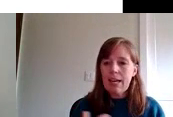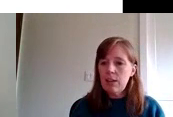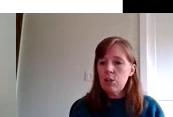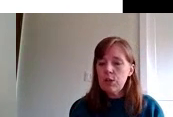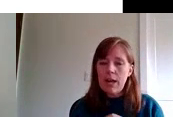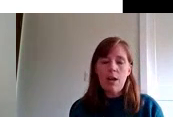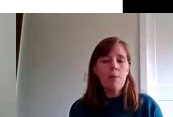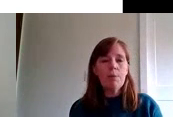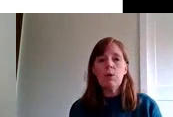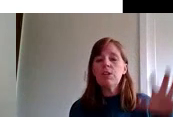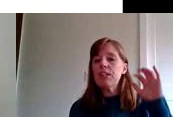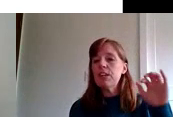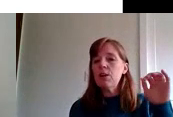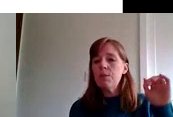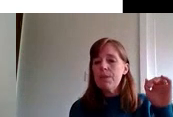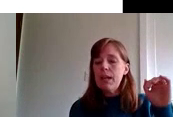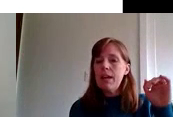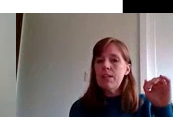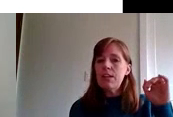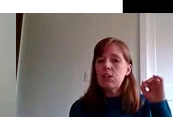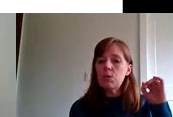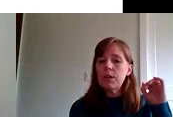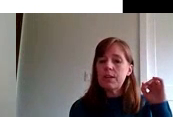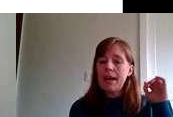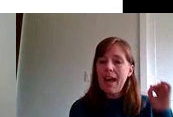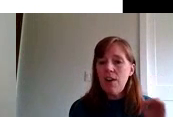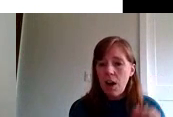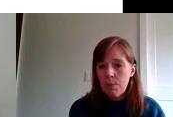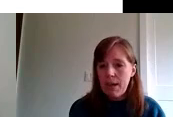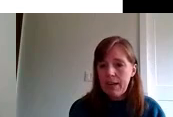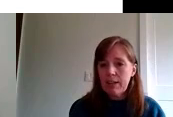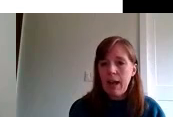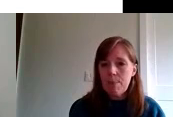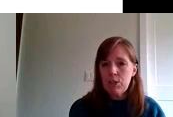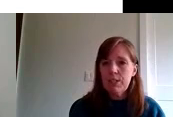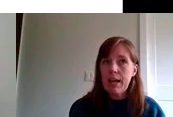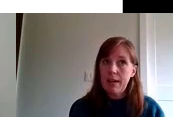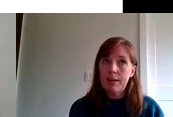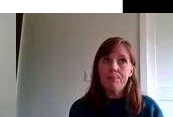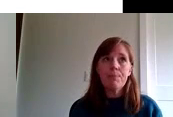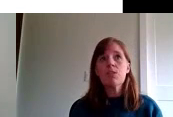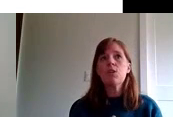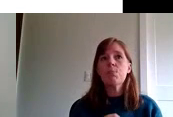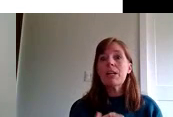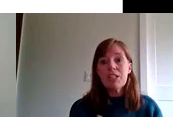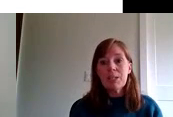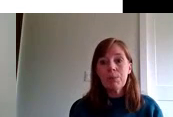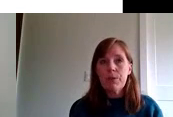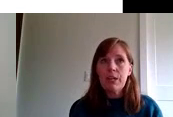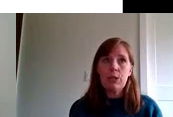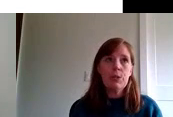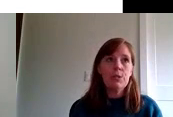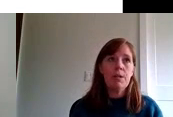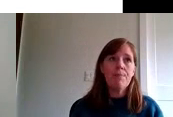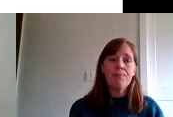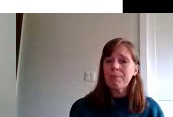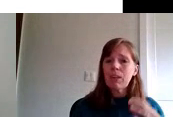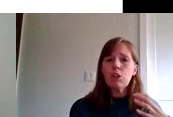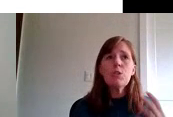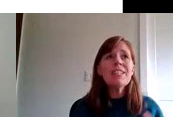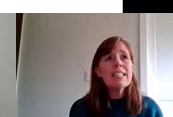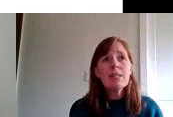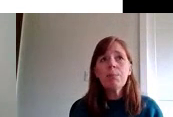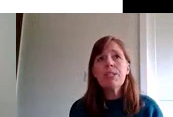tools. Again, you can upload your video and then you can have automatic captions added. So it's much simpler than it used to